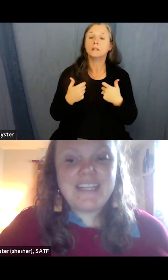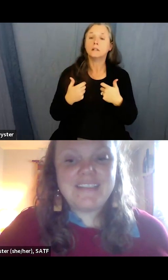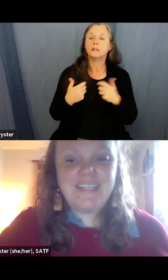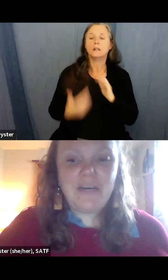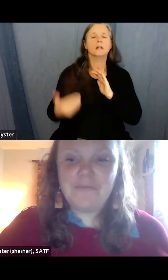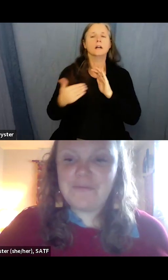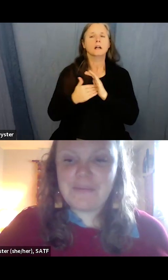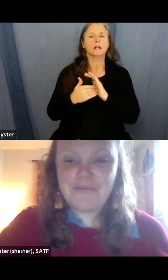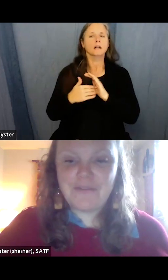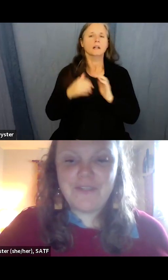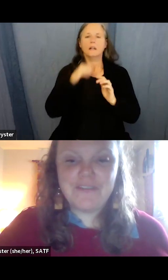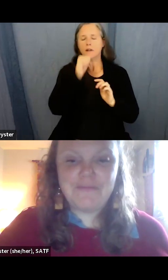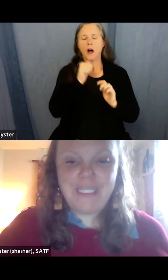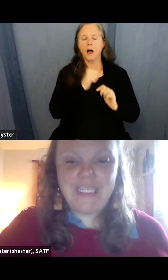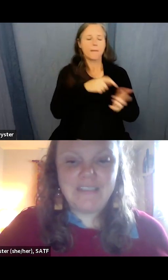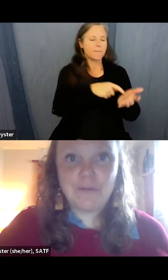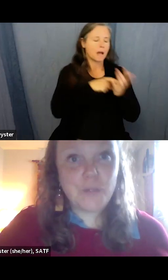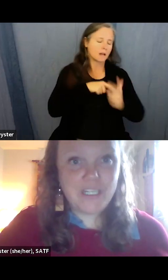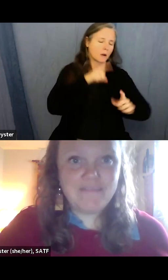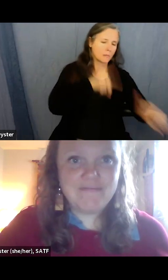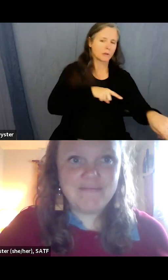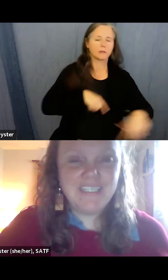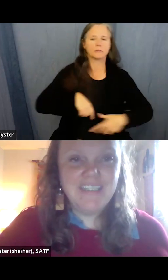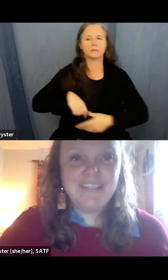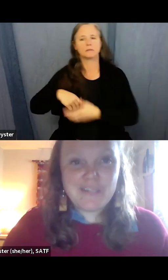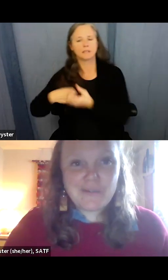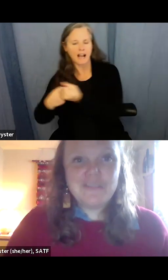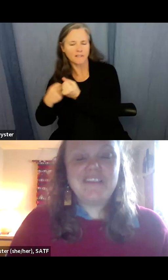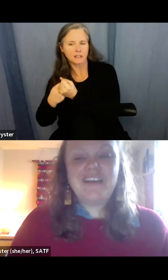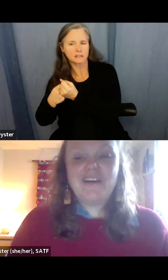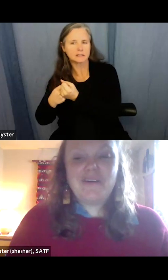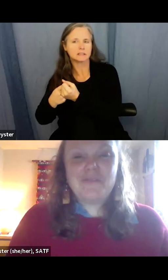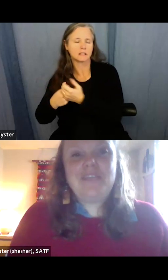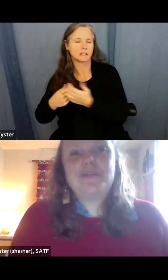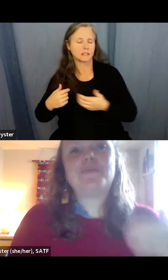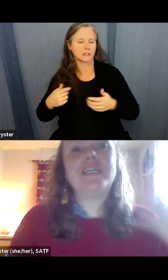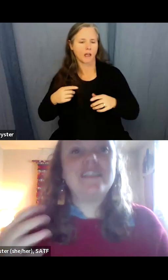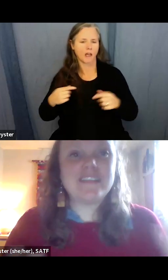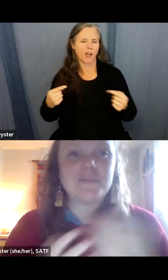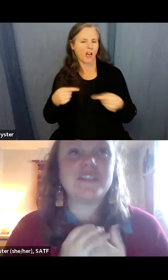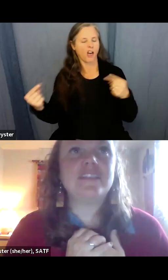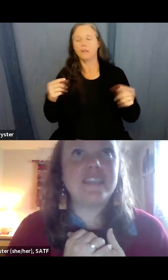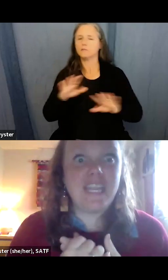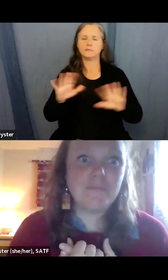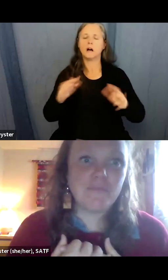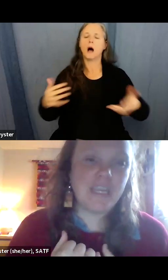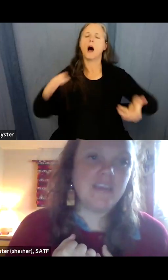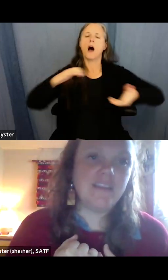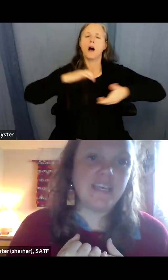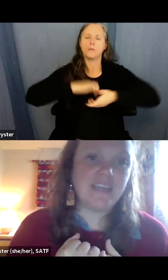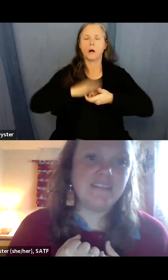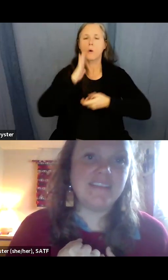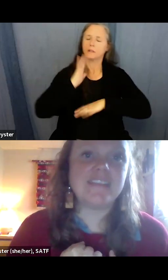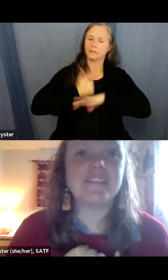said they did not seek help from someone for fear of being reported. So really, we're bringing this up to just name,